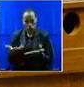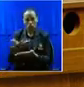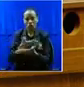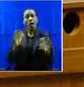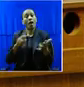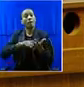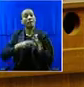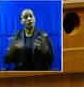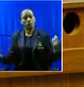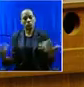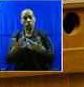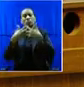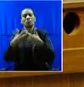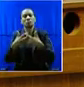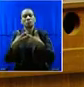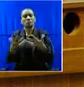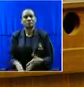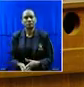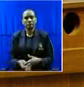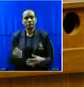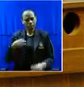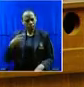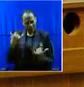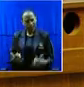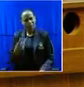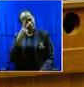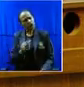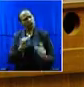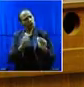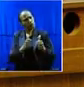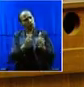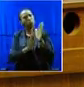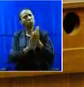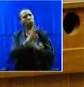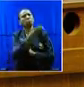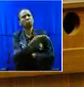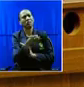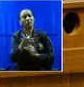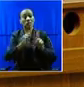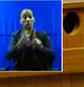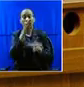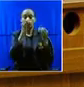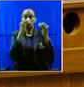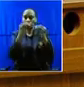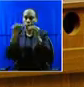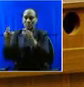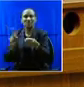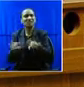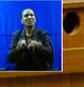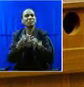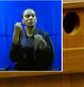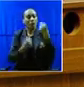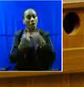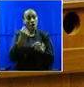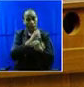plans of those sectors. And we've already seen good results with various sectors like the automotive sector,